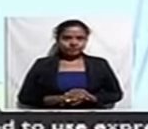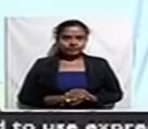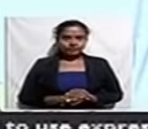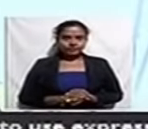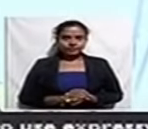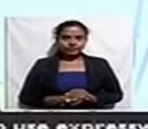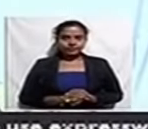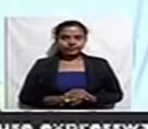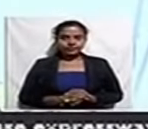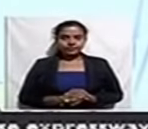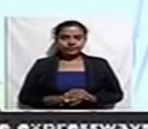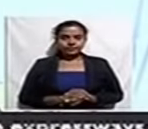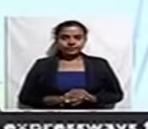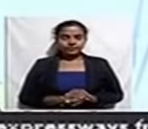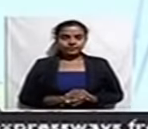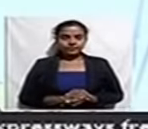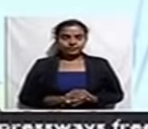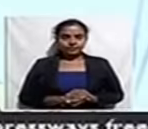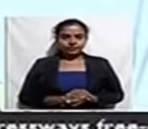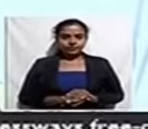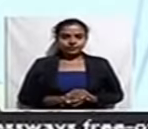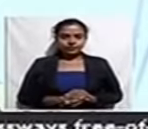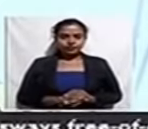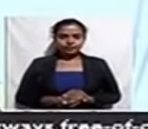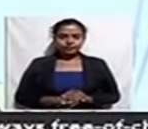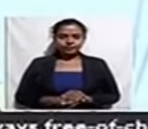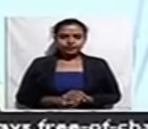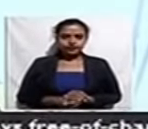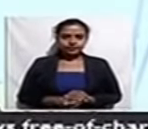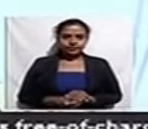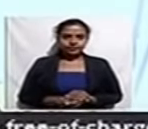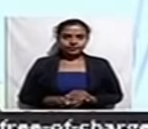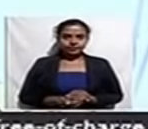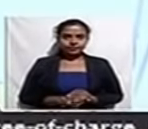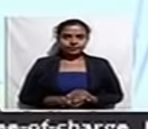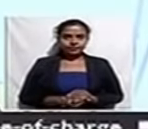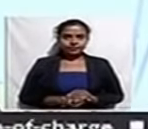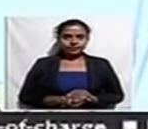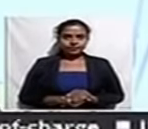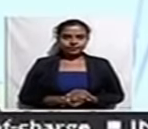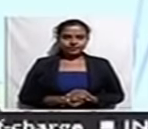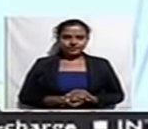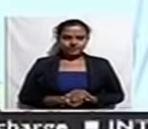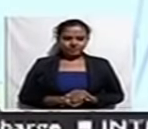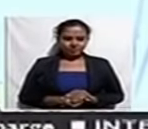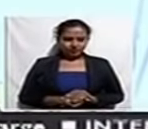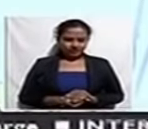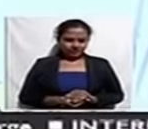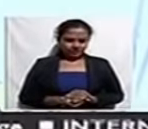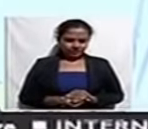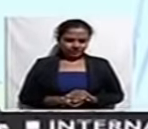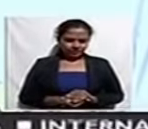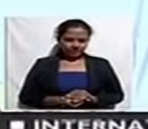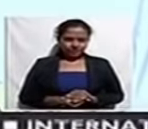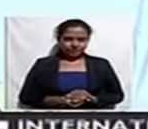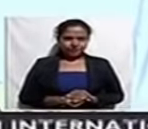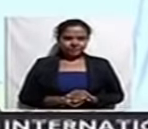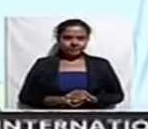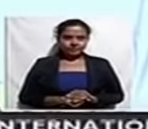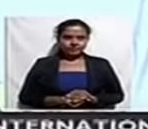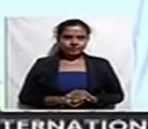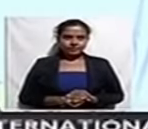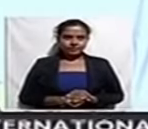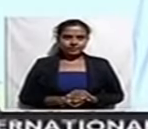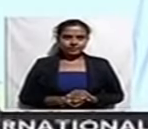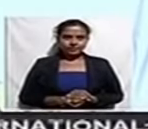friendly message to visiting Chinese Defense Minister General Wei Fenghuo. In this regard, as a South